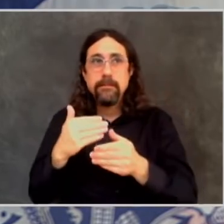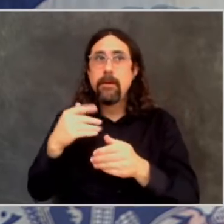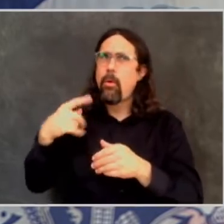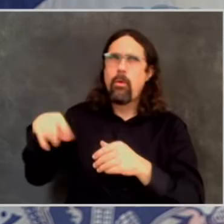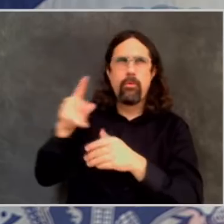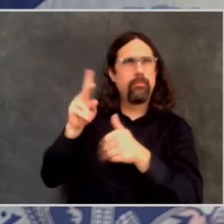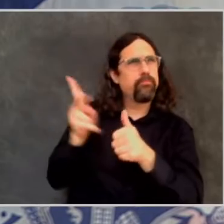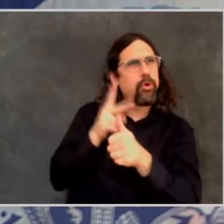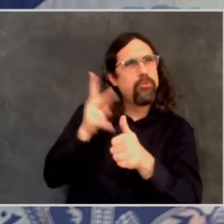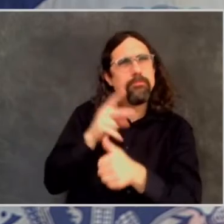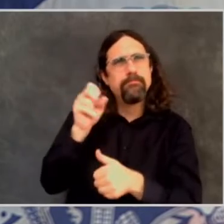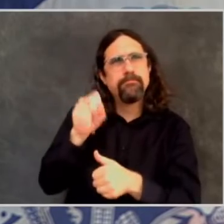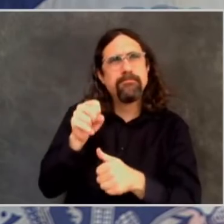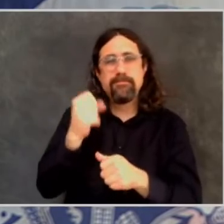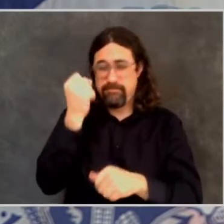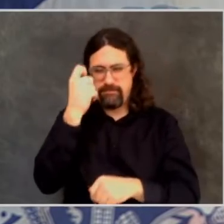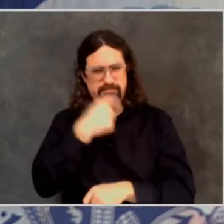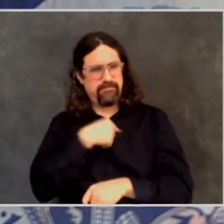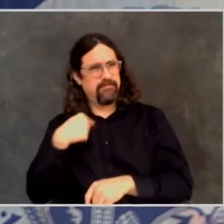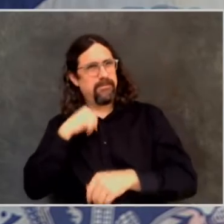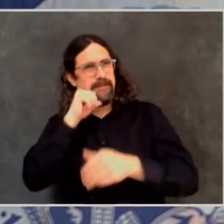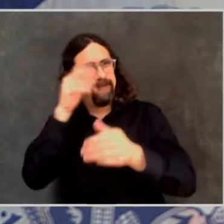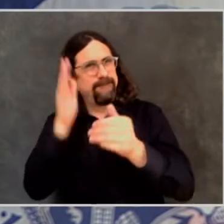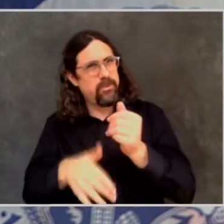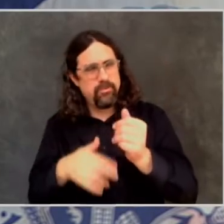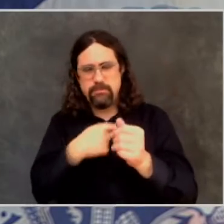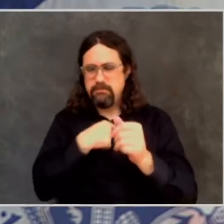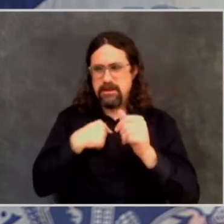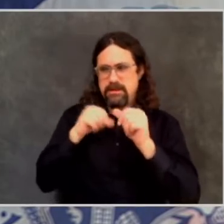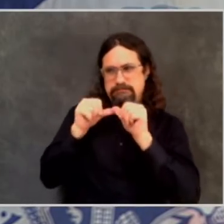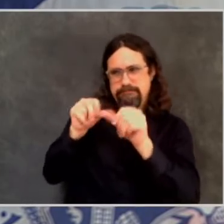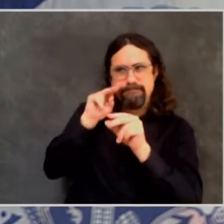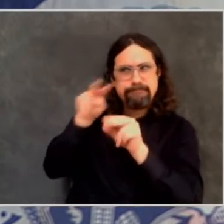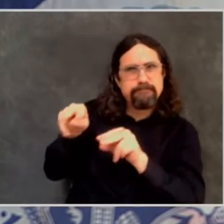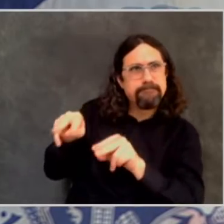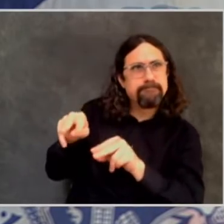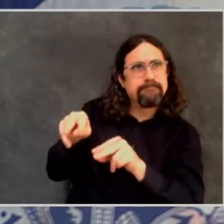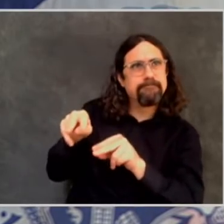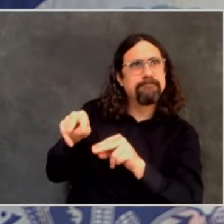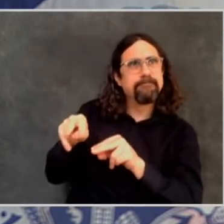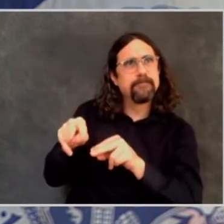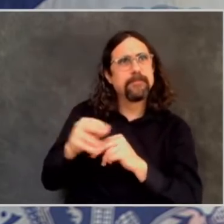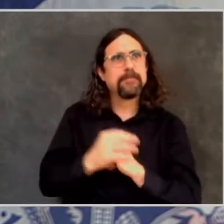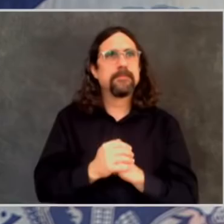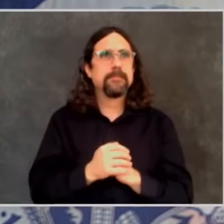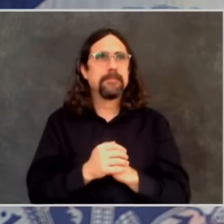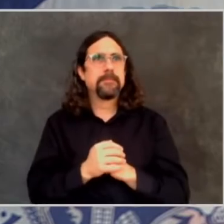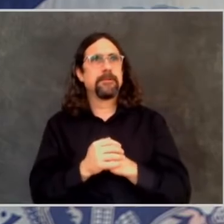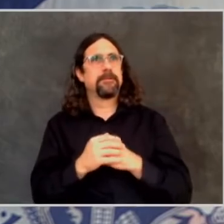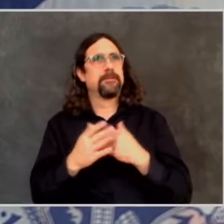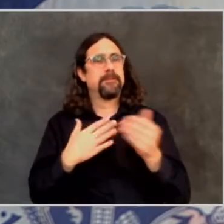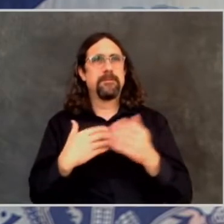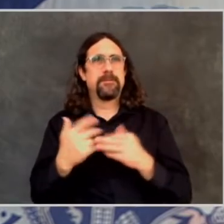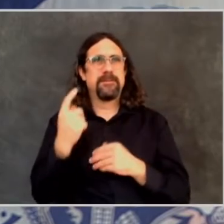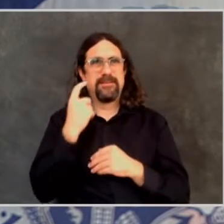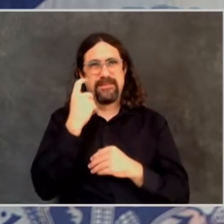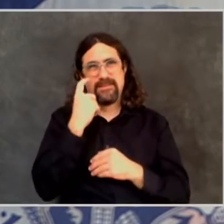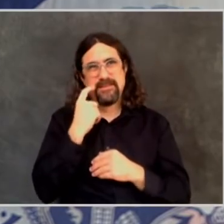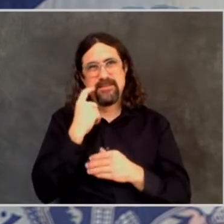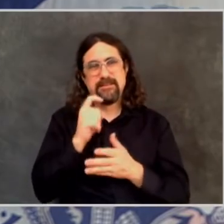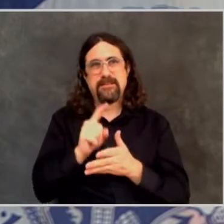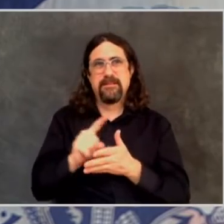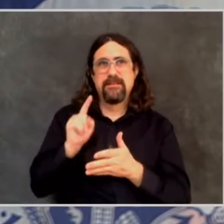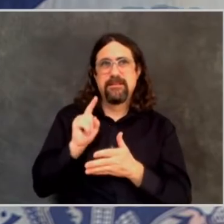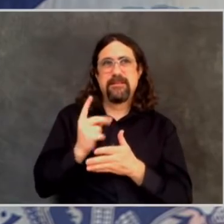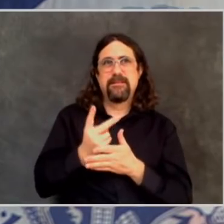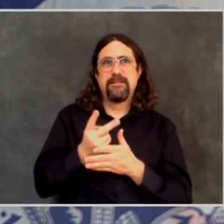least. But there was a period just a few weeks ago where the numbers were tracking very dangerously, that even